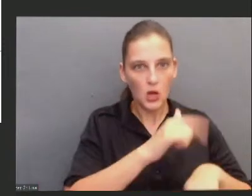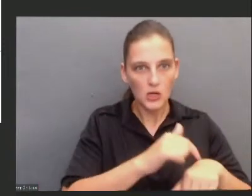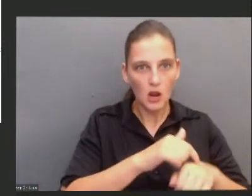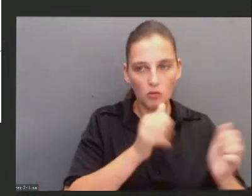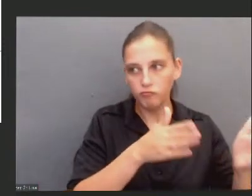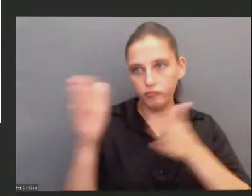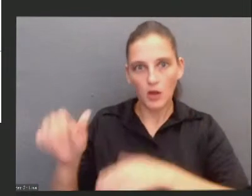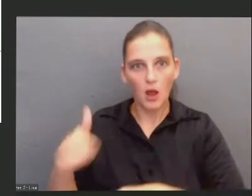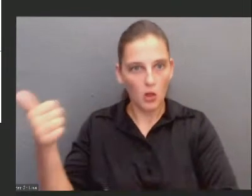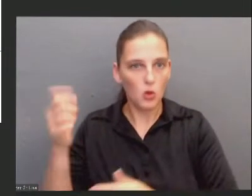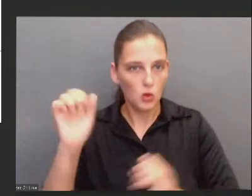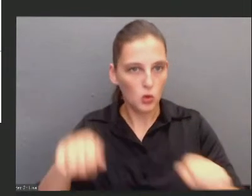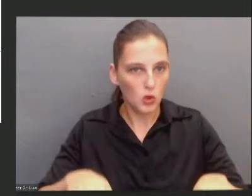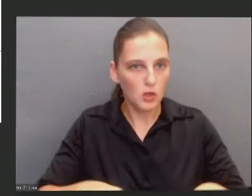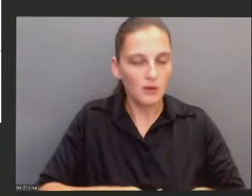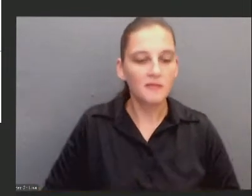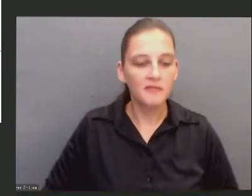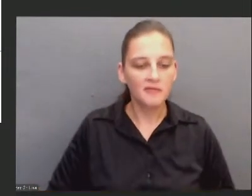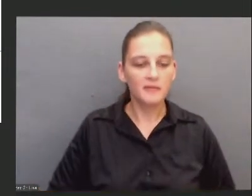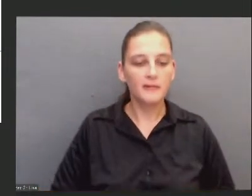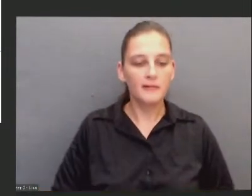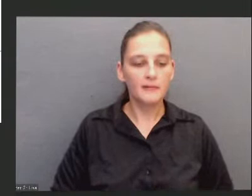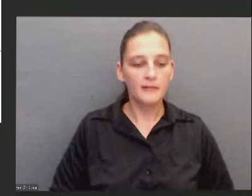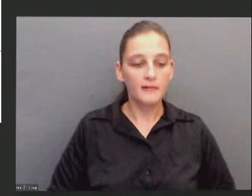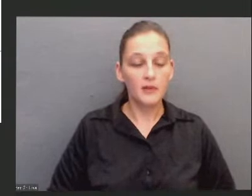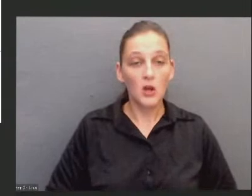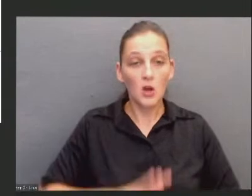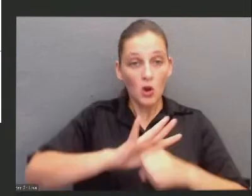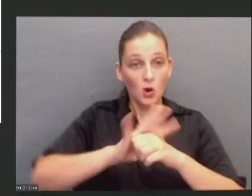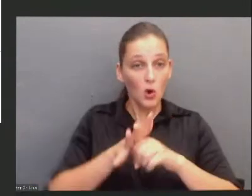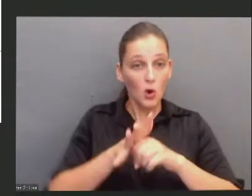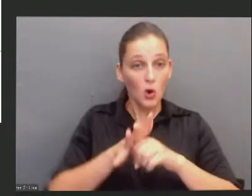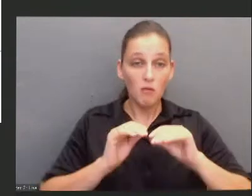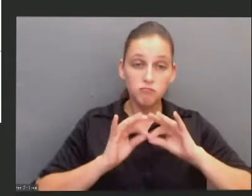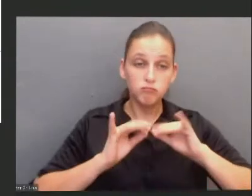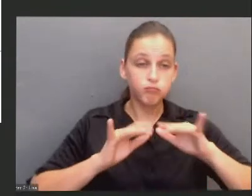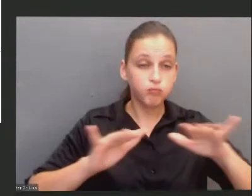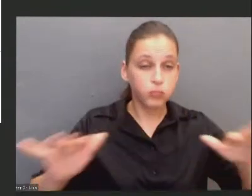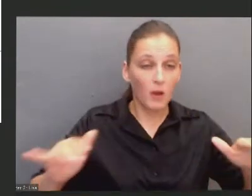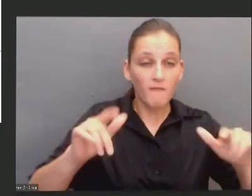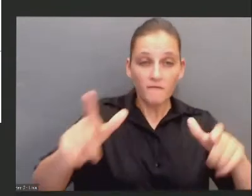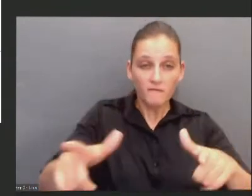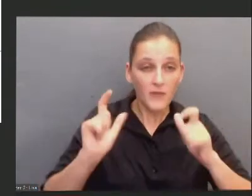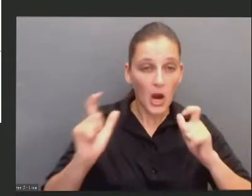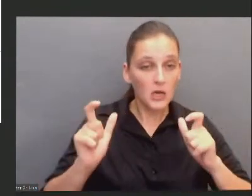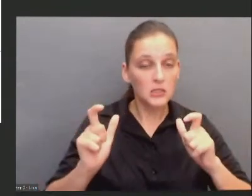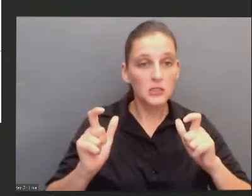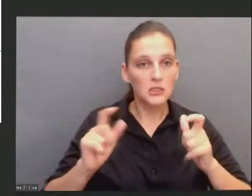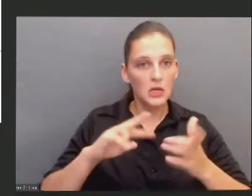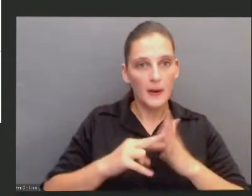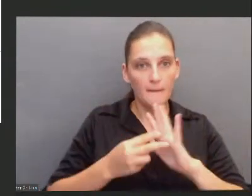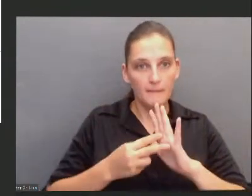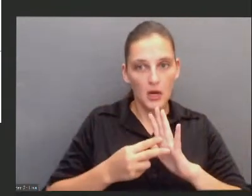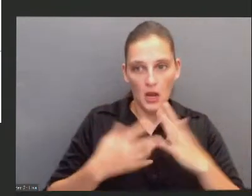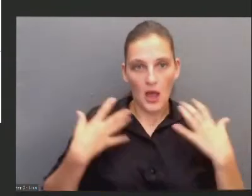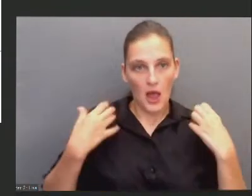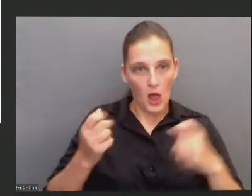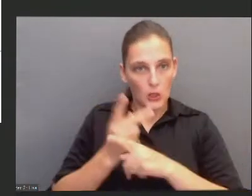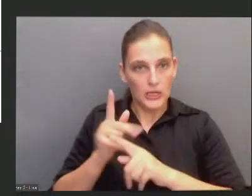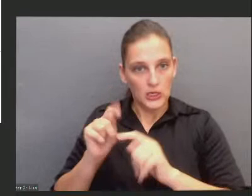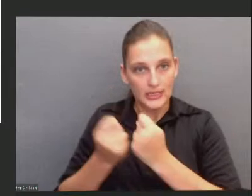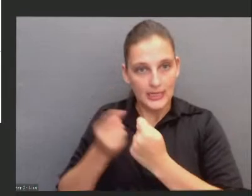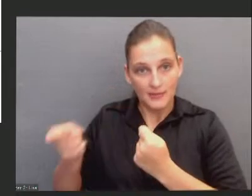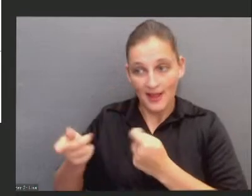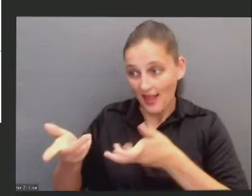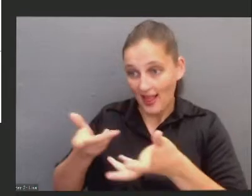Next, the speed at which COVID-19 swept the world required our healthcare teams to care for sick and dying patients without